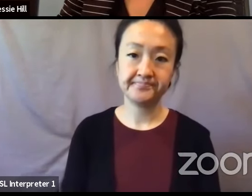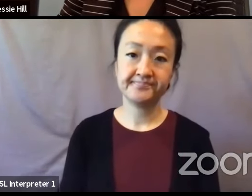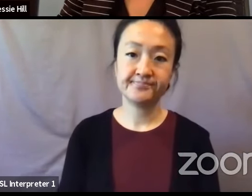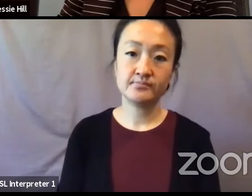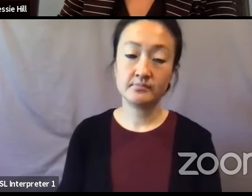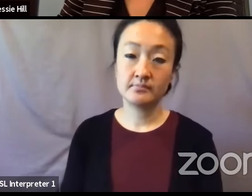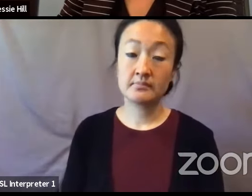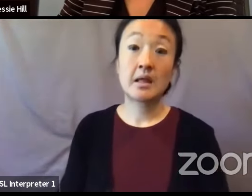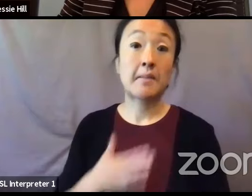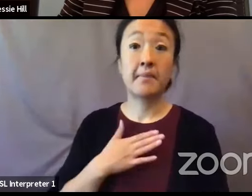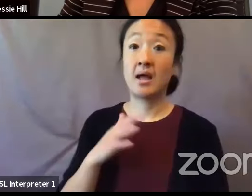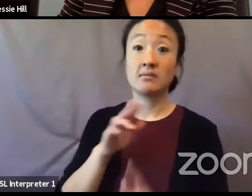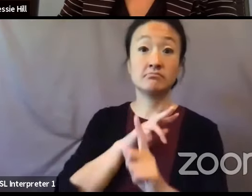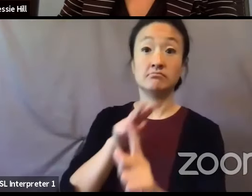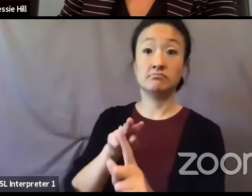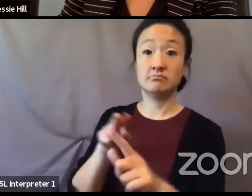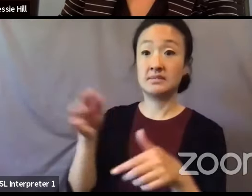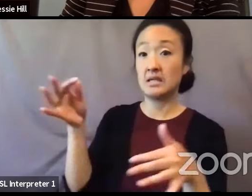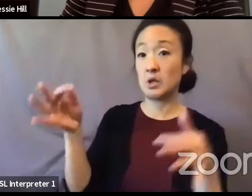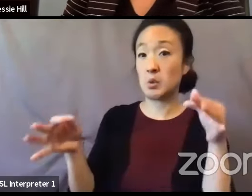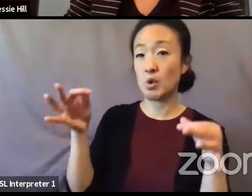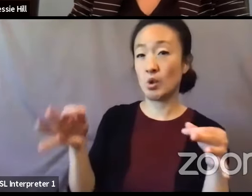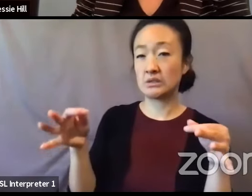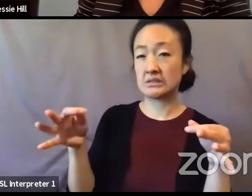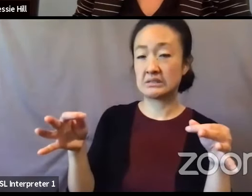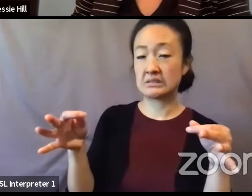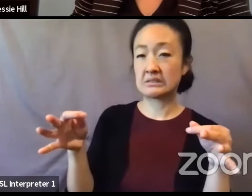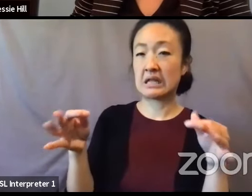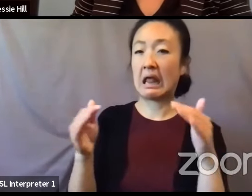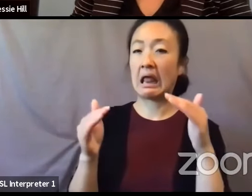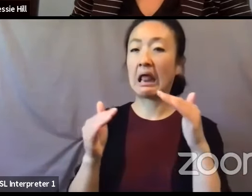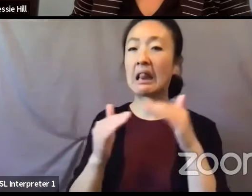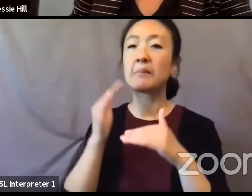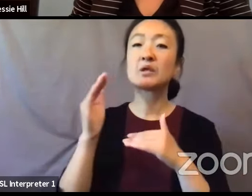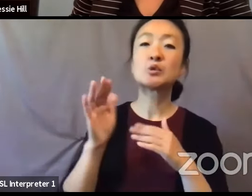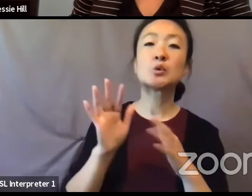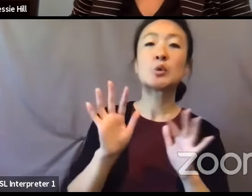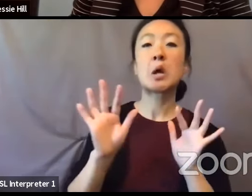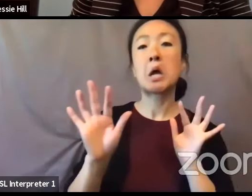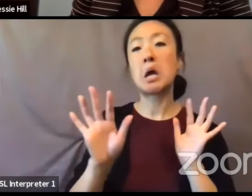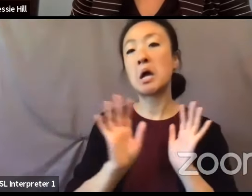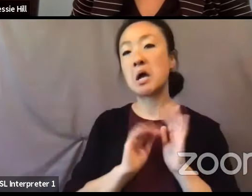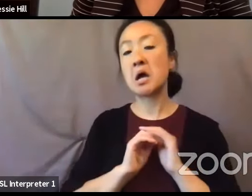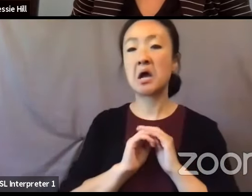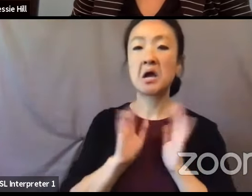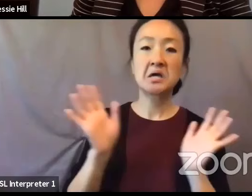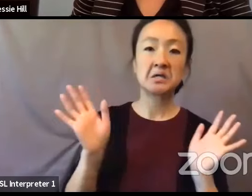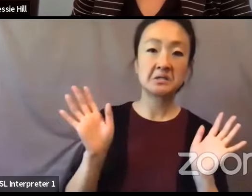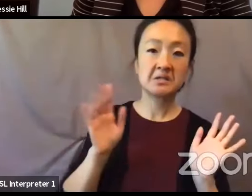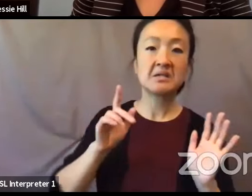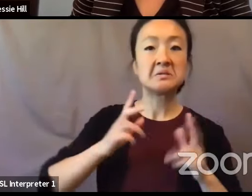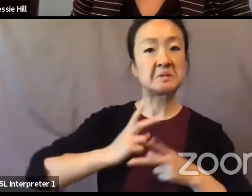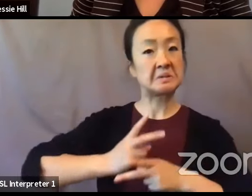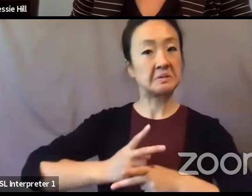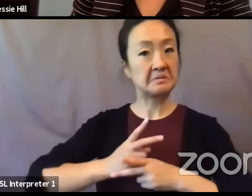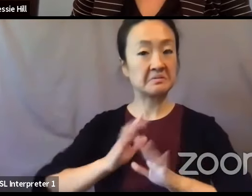My own view is the courts have been a little too solicitous of inaugurations